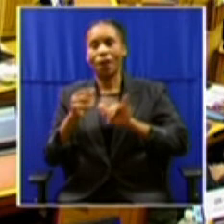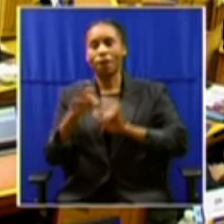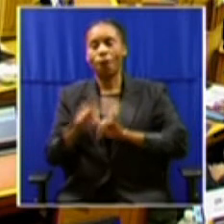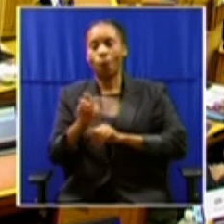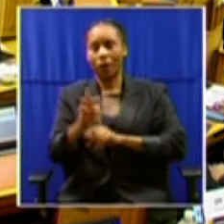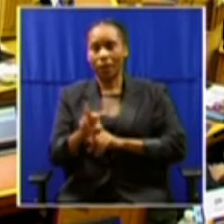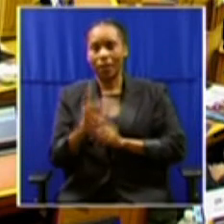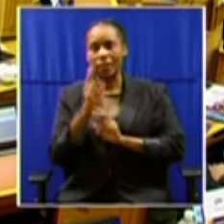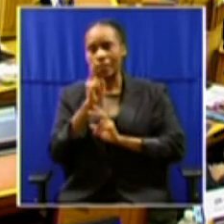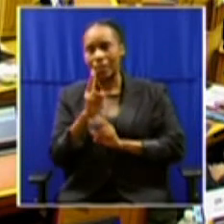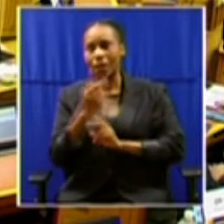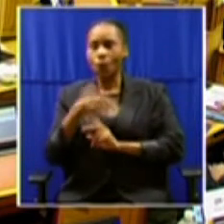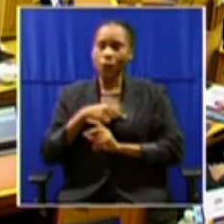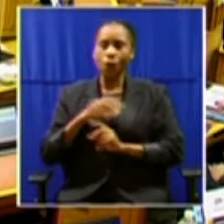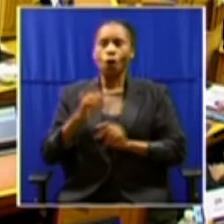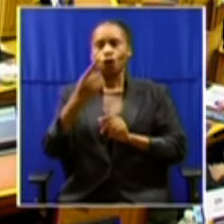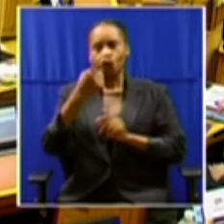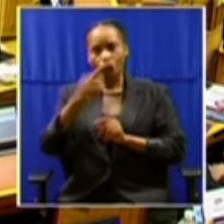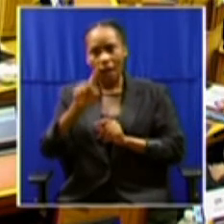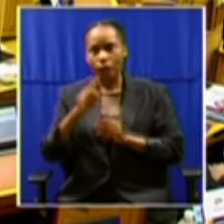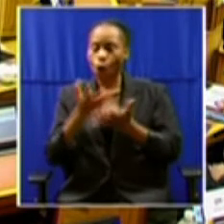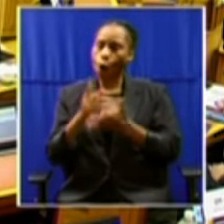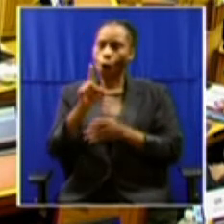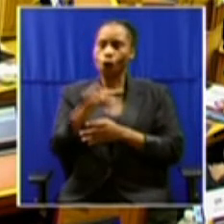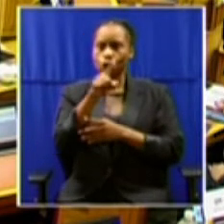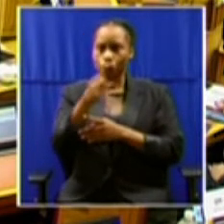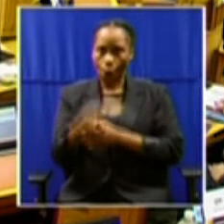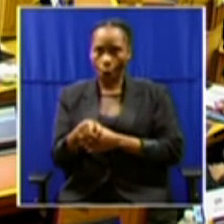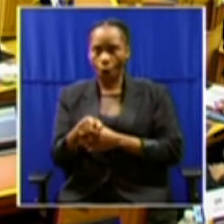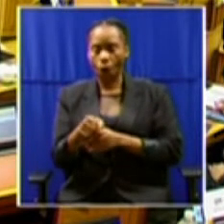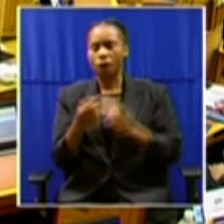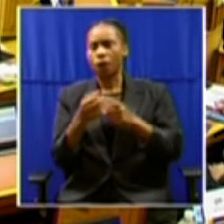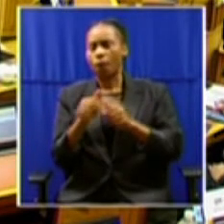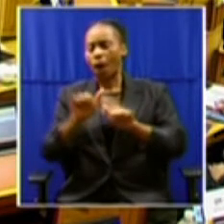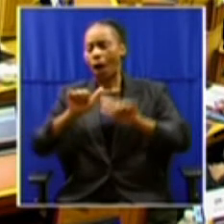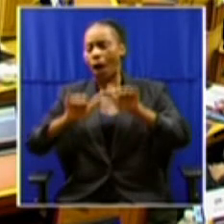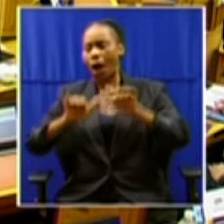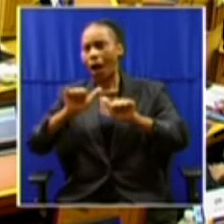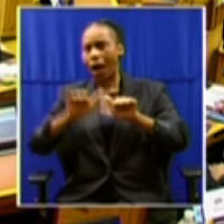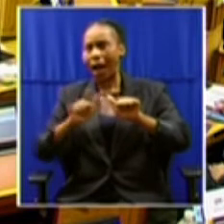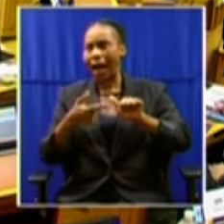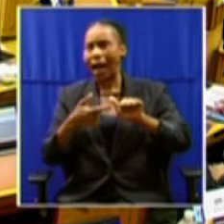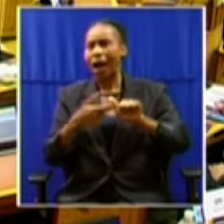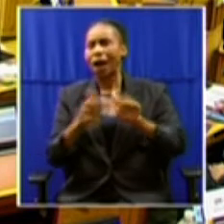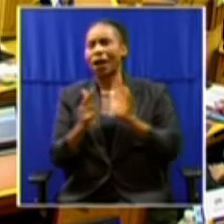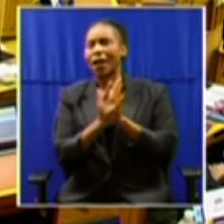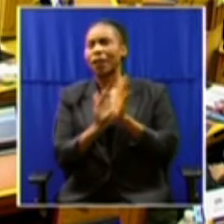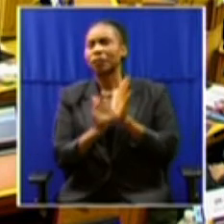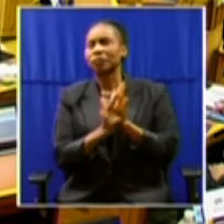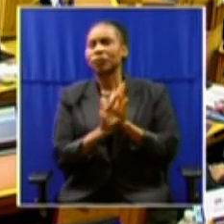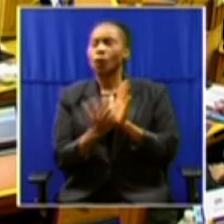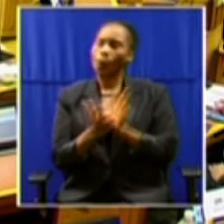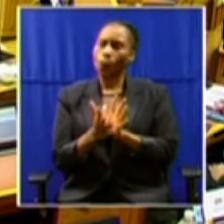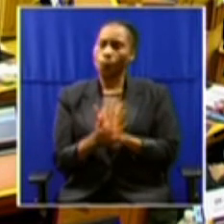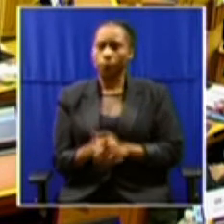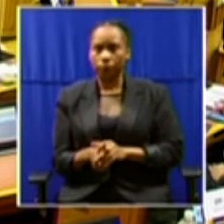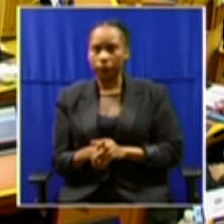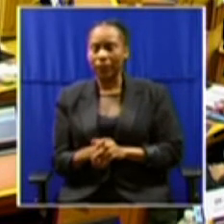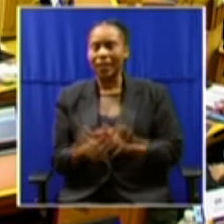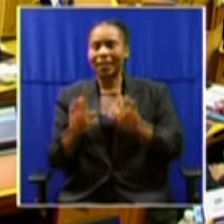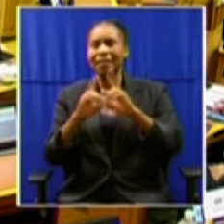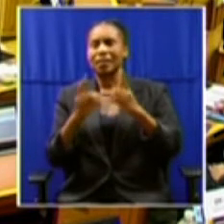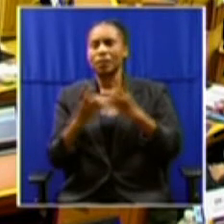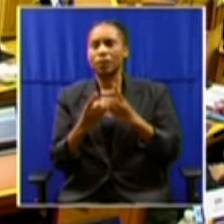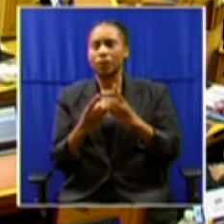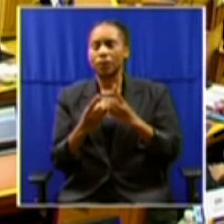we were wrong or right in assessment of legislation or law. How is your department